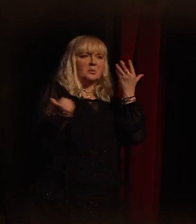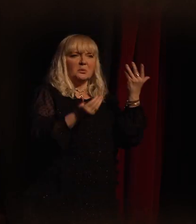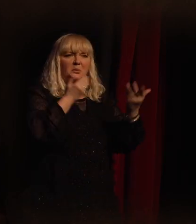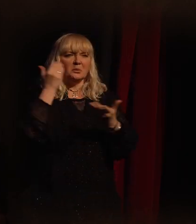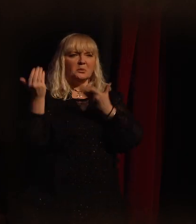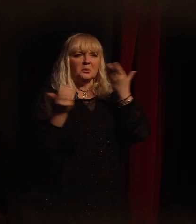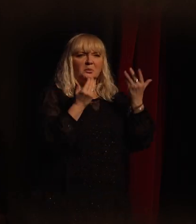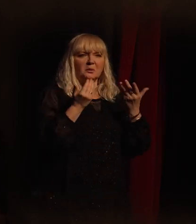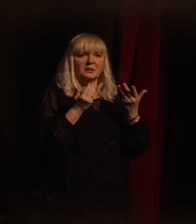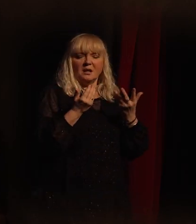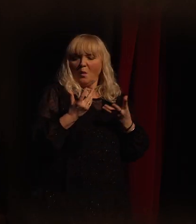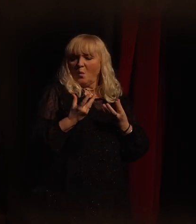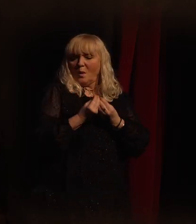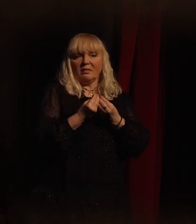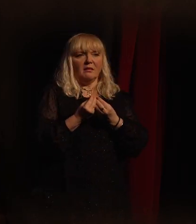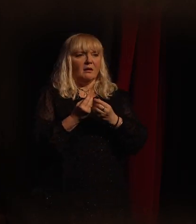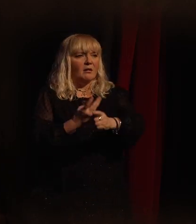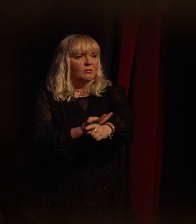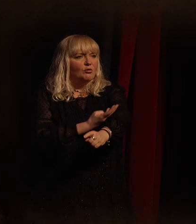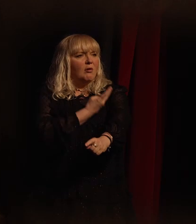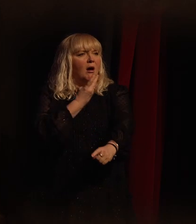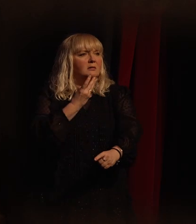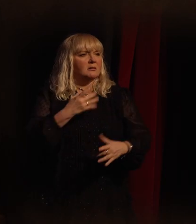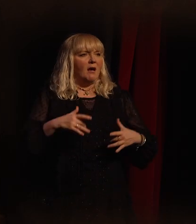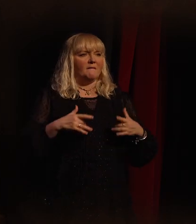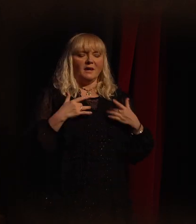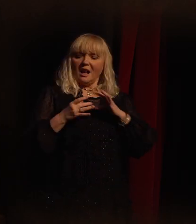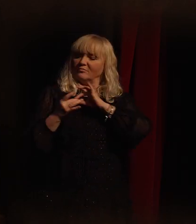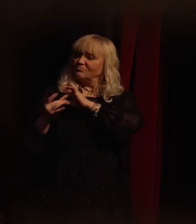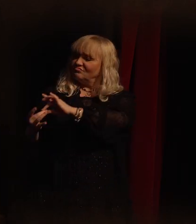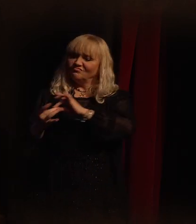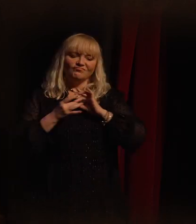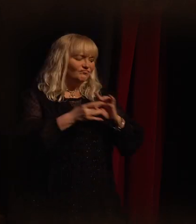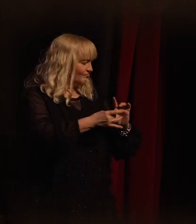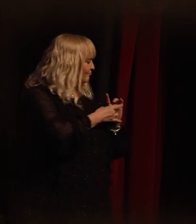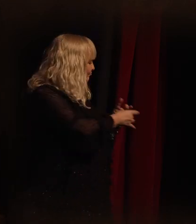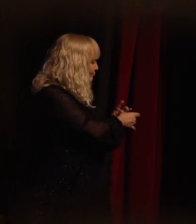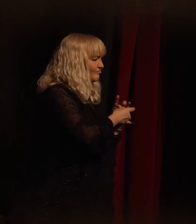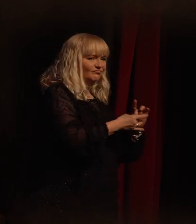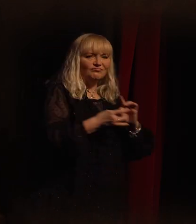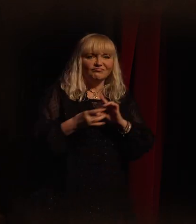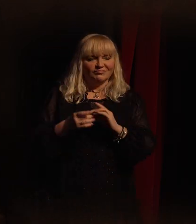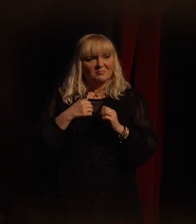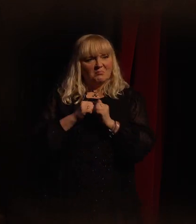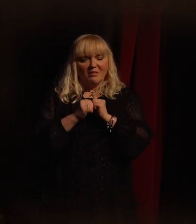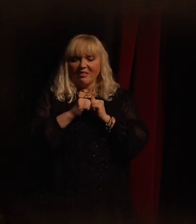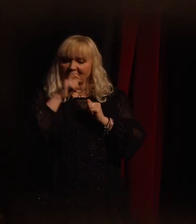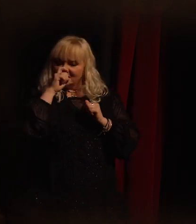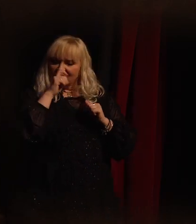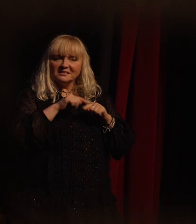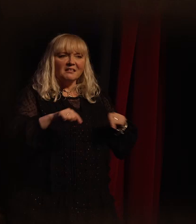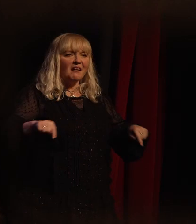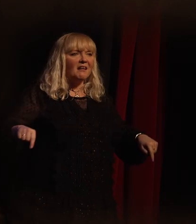privilege of sod and sun. Sweet litigants of life, and when the hills are